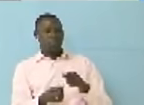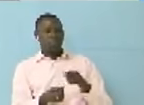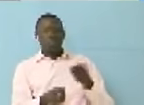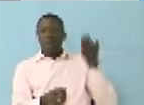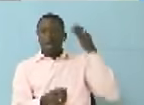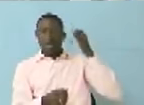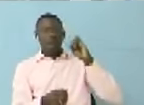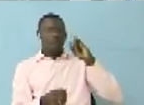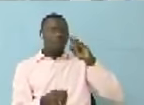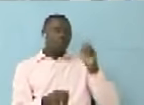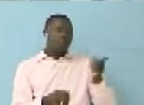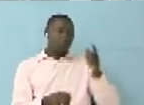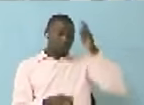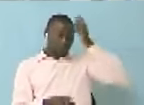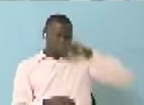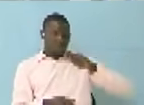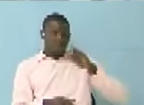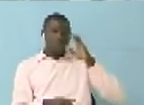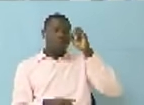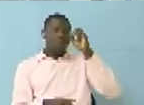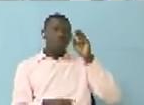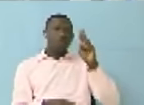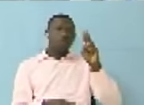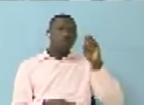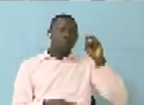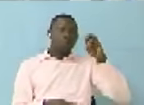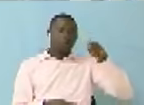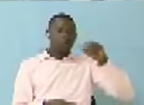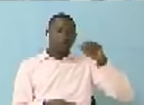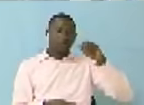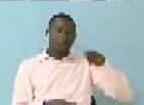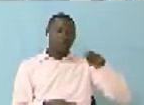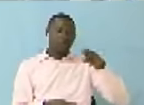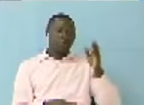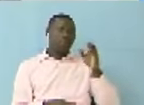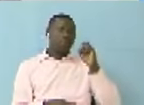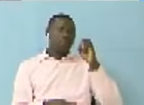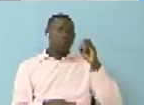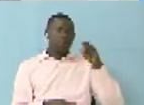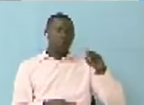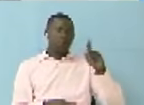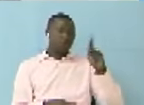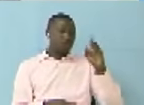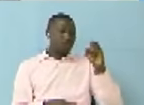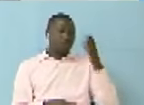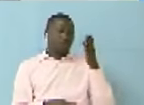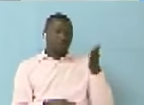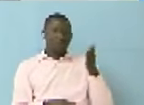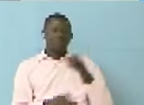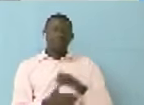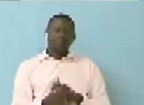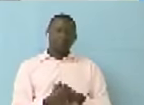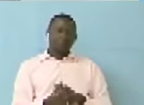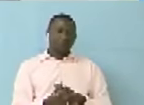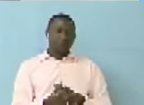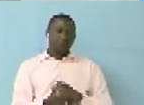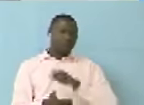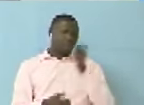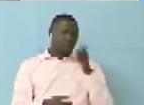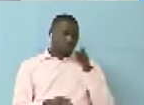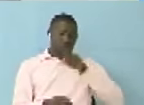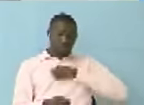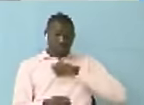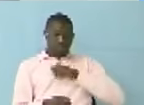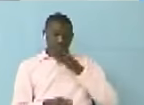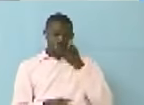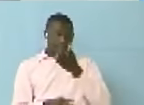Usman Sonko benu jele, police wala kundi wa benu jele. Ah, abijele nu. And you were there, Lang Tombong Tamba. Defa unkundi wa Lang Tombong Tamba, benu